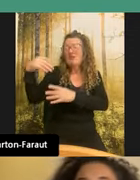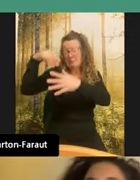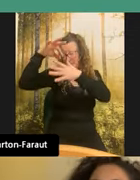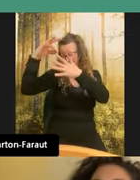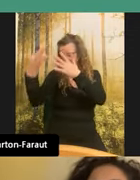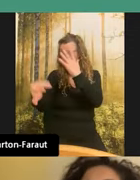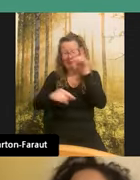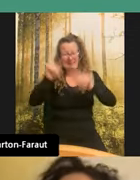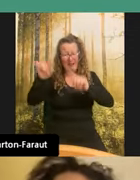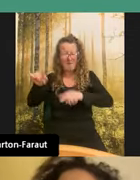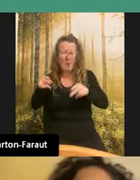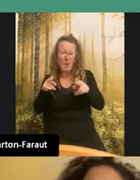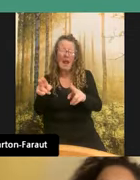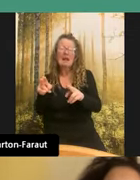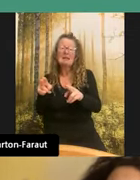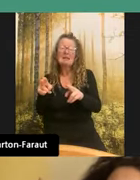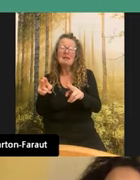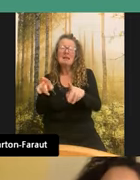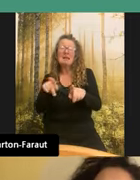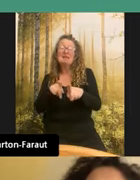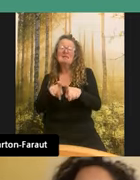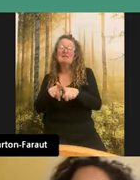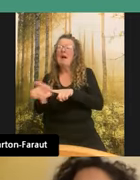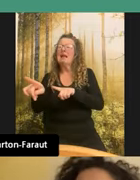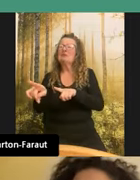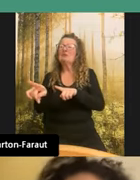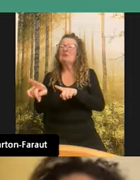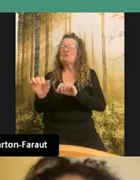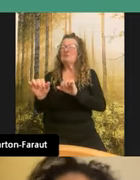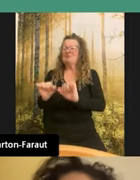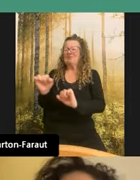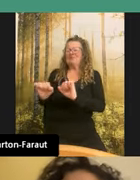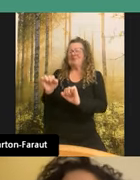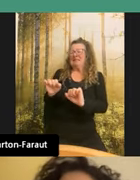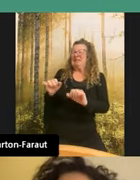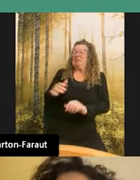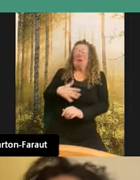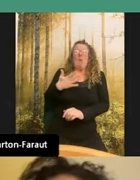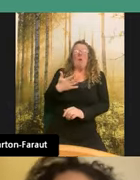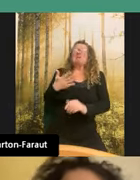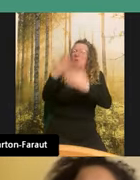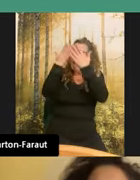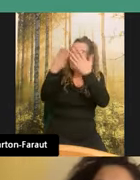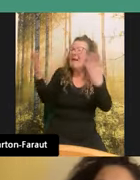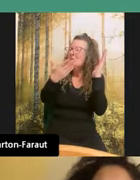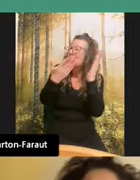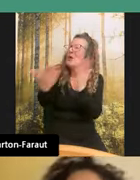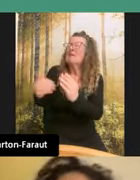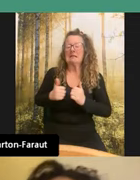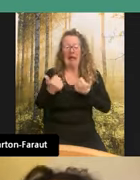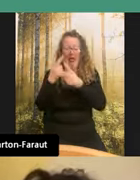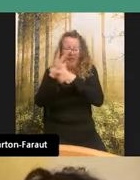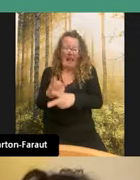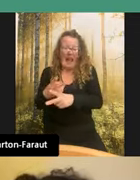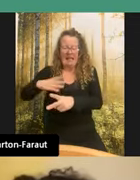ways, kind of really evading this will to always service healthcare needs of other